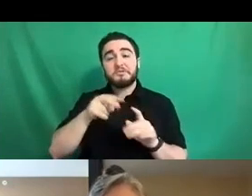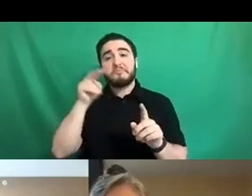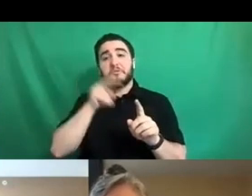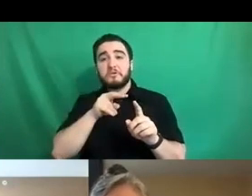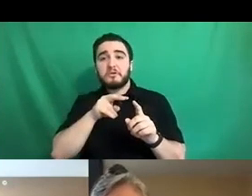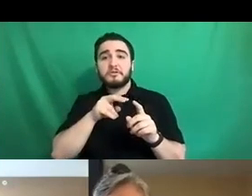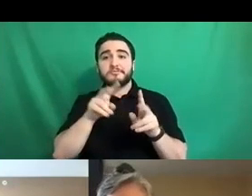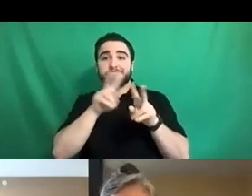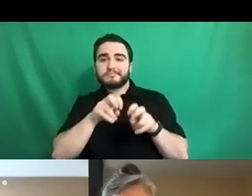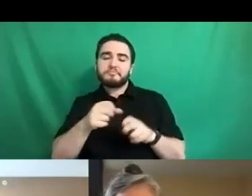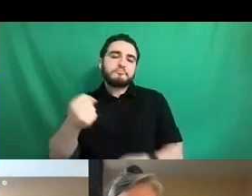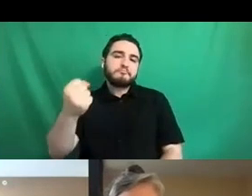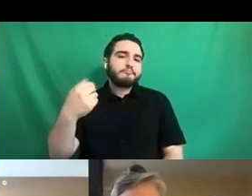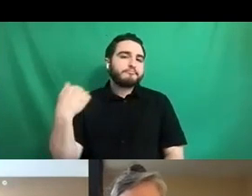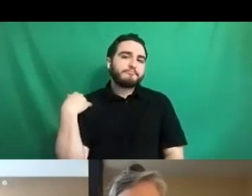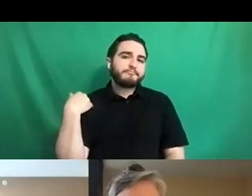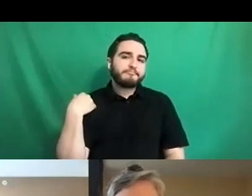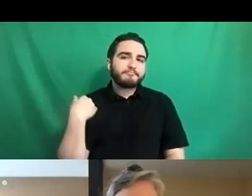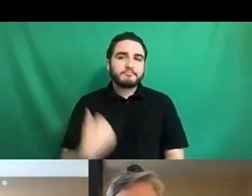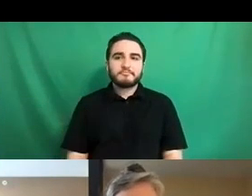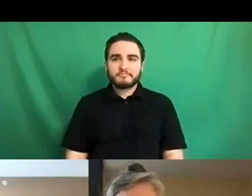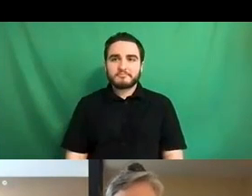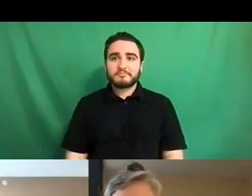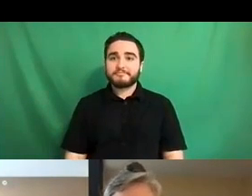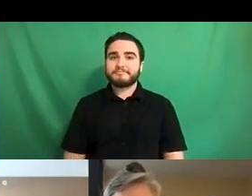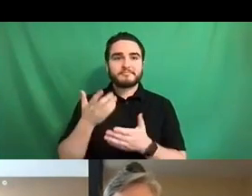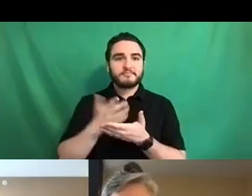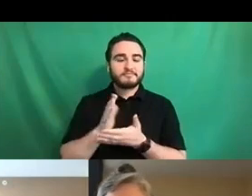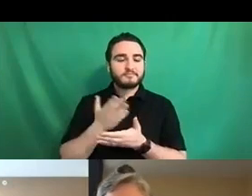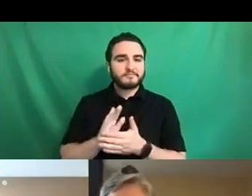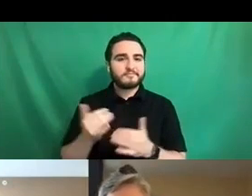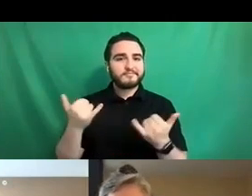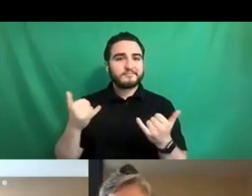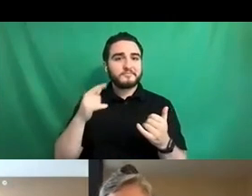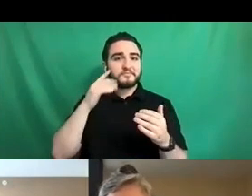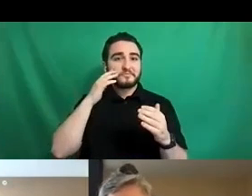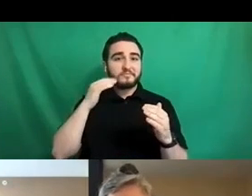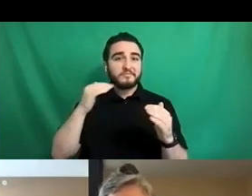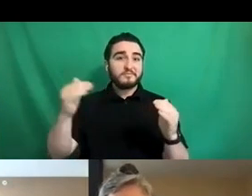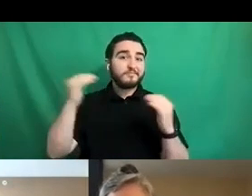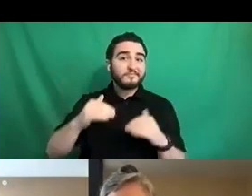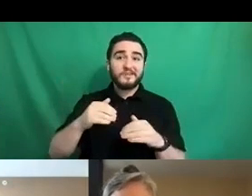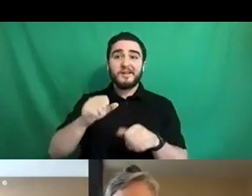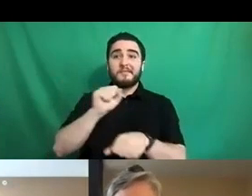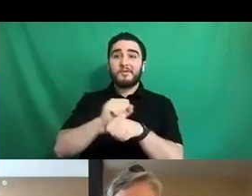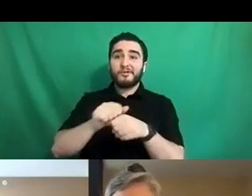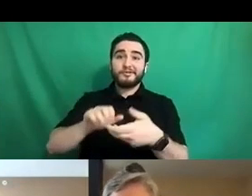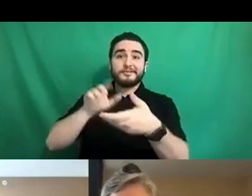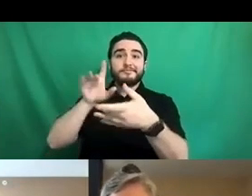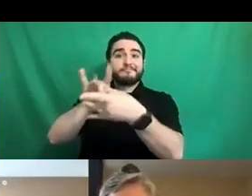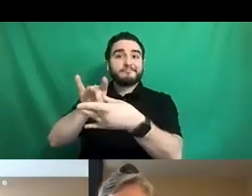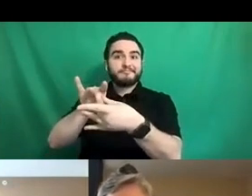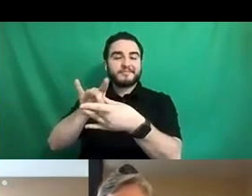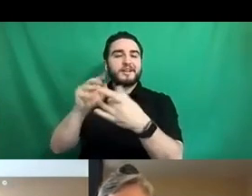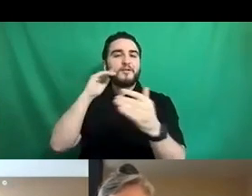of it, just give me a shout. All right, now we're going to move past the employer engagement piece because we're